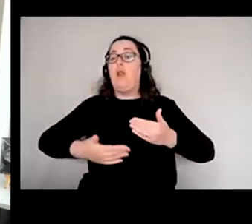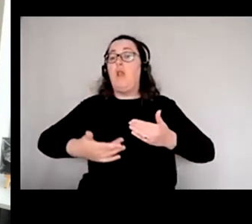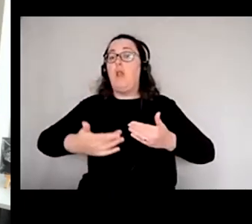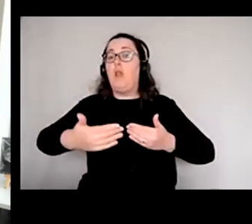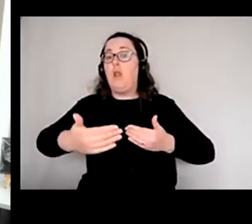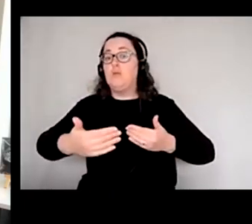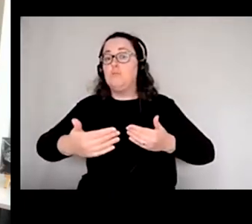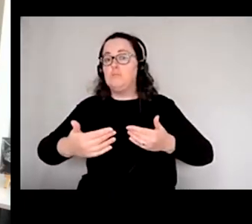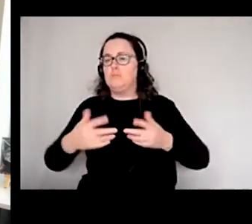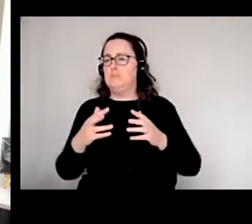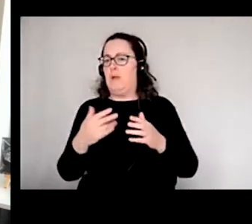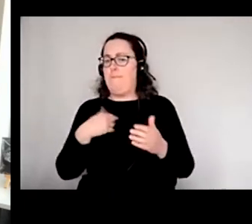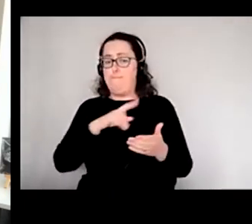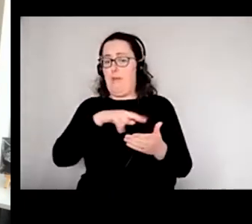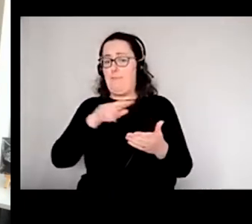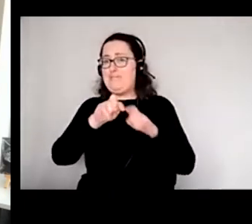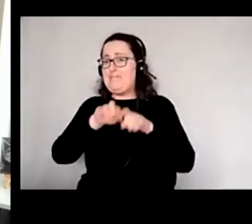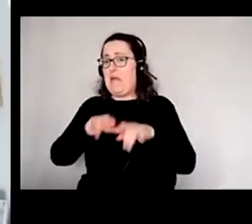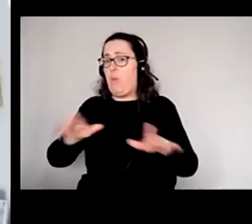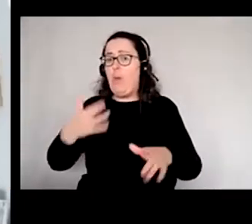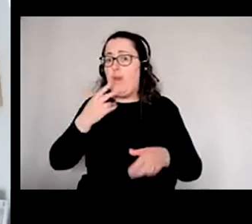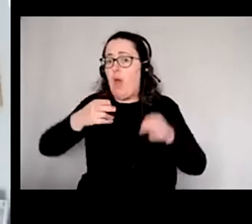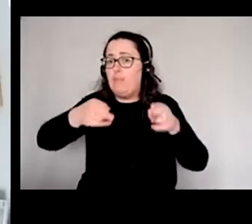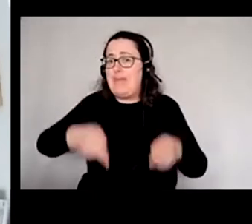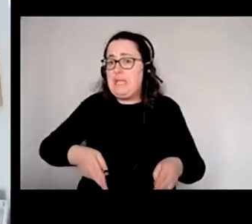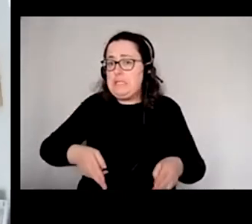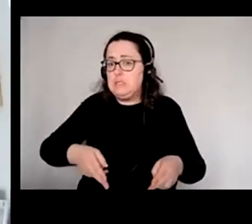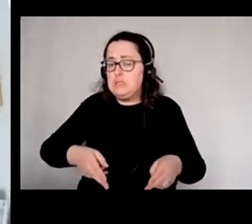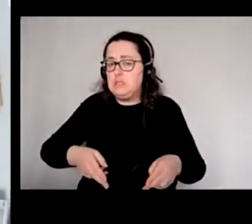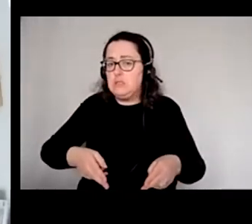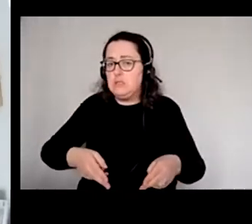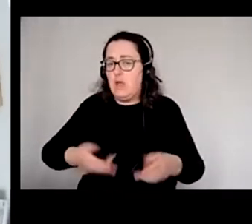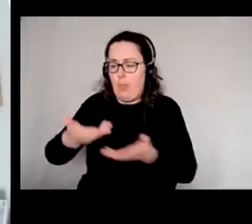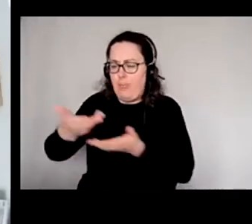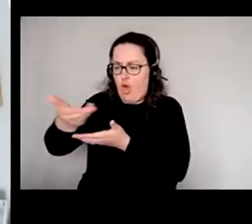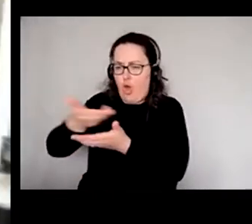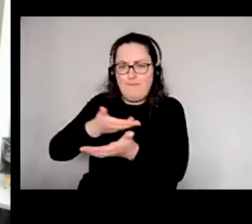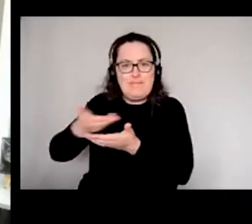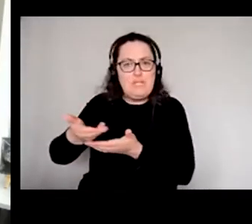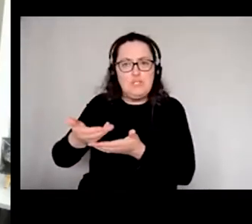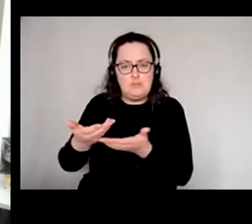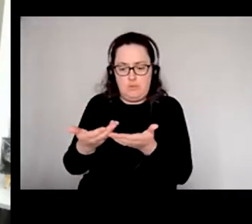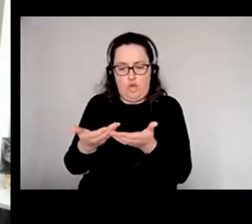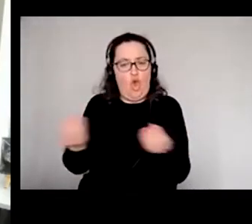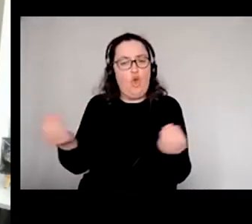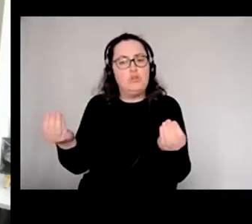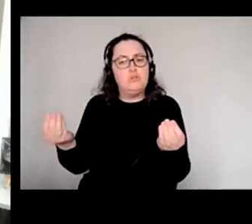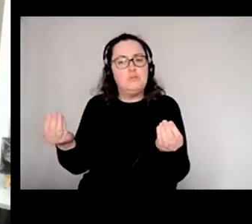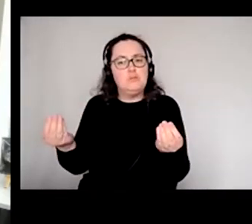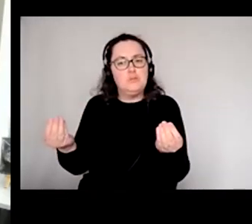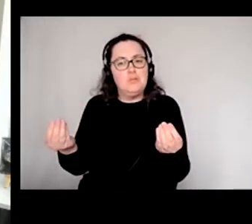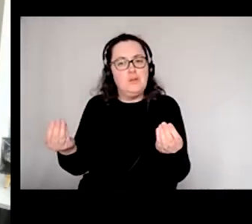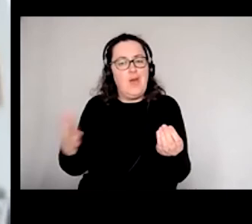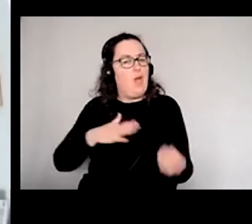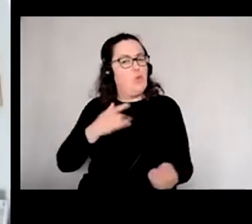and my paintings are out there, that dialogue will be missing, and I don't want that to